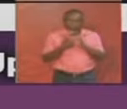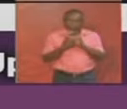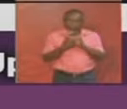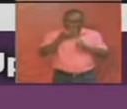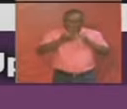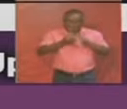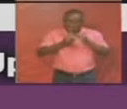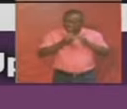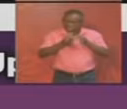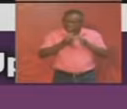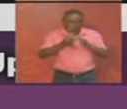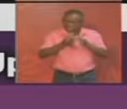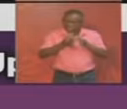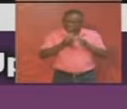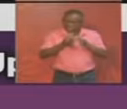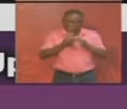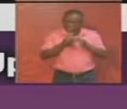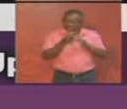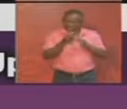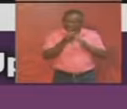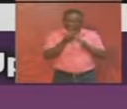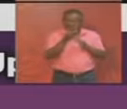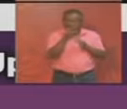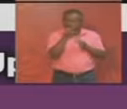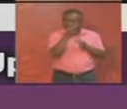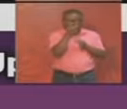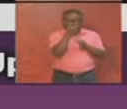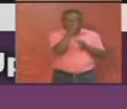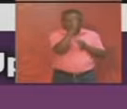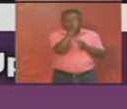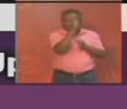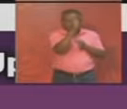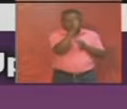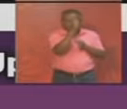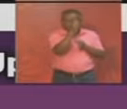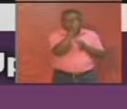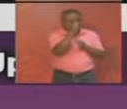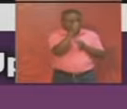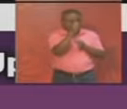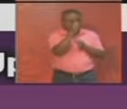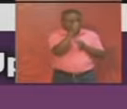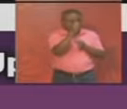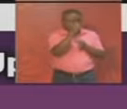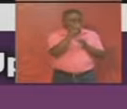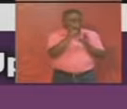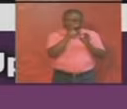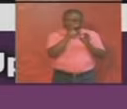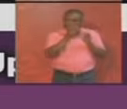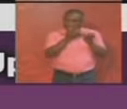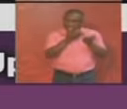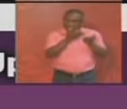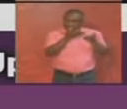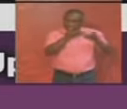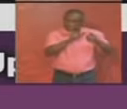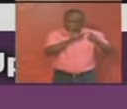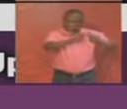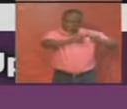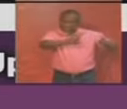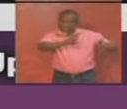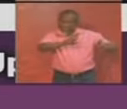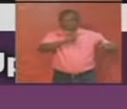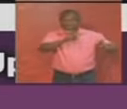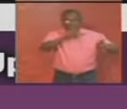or not they should be different for the countries to reflect the different situations that we have in both islands.